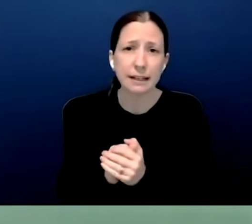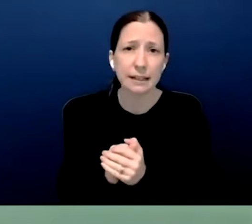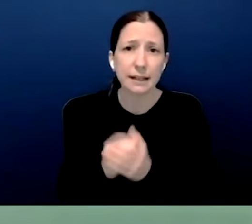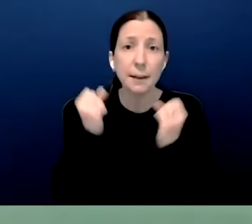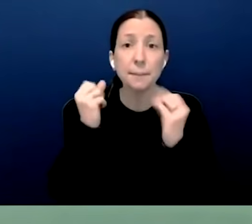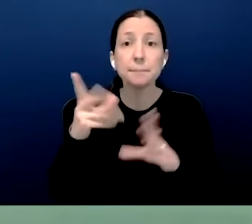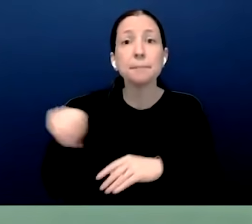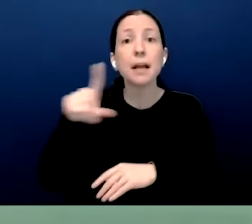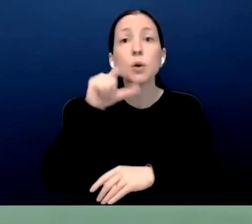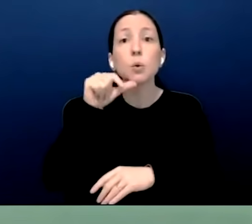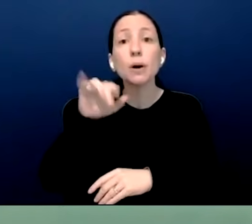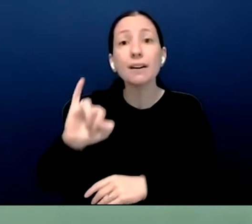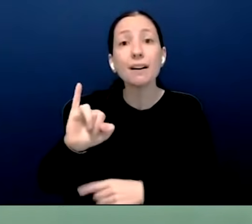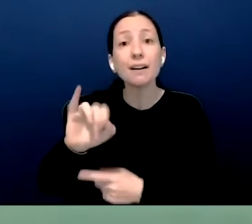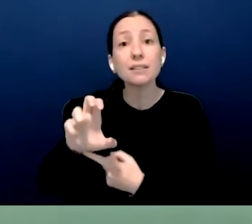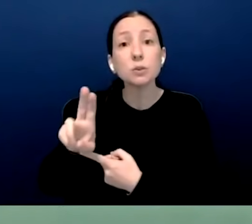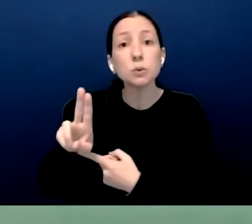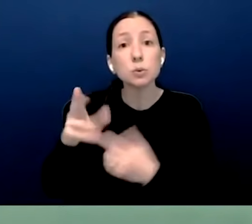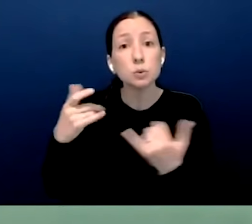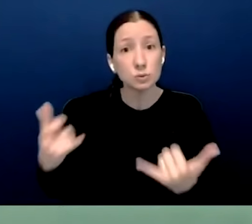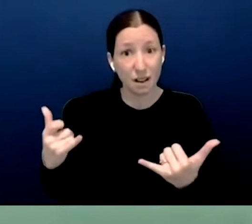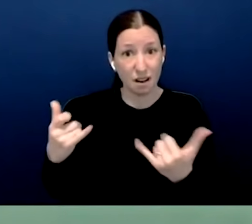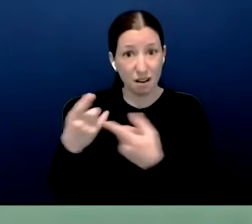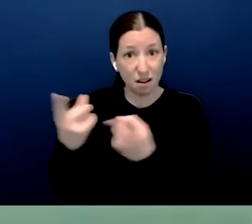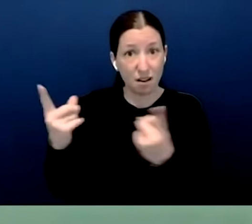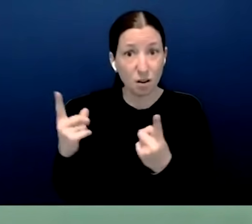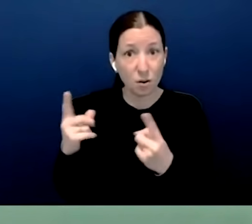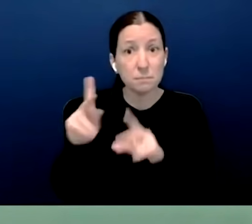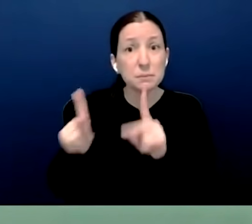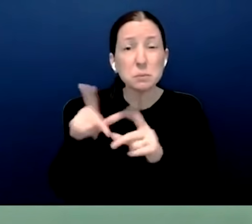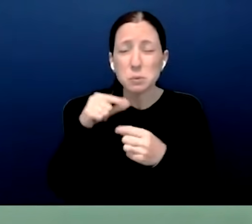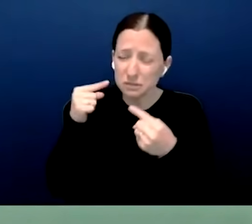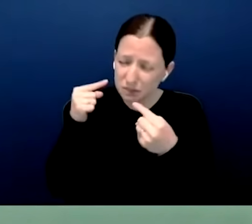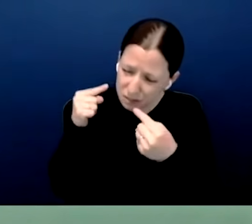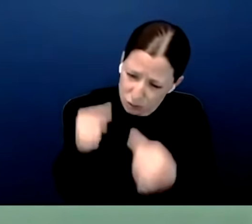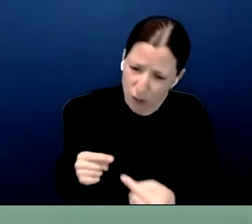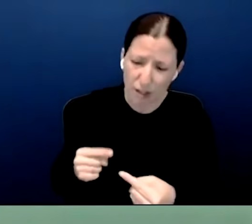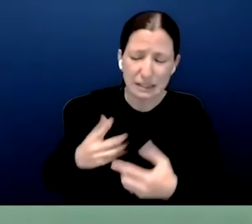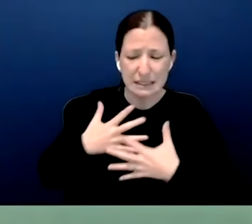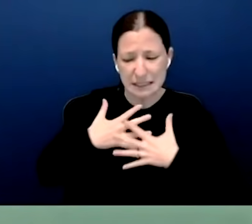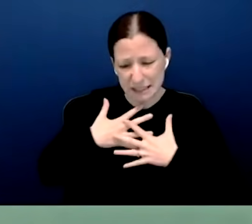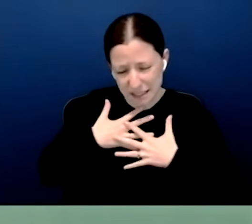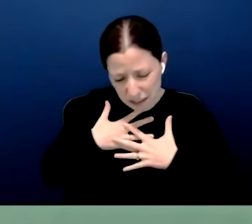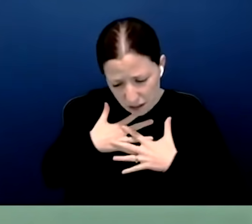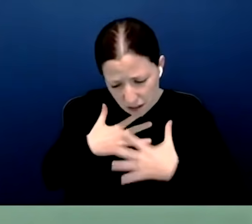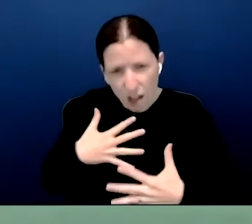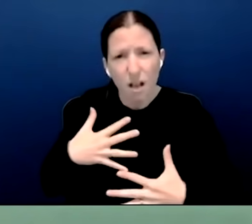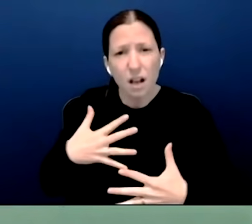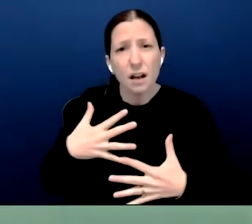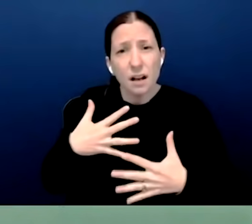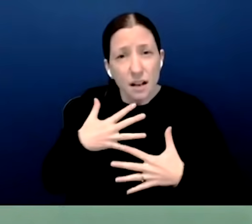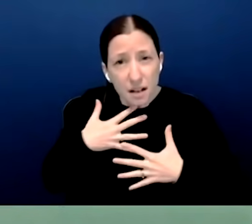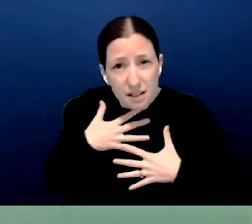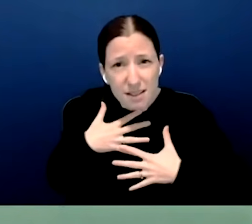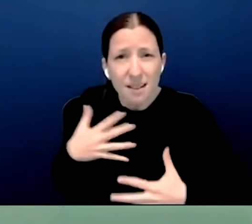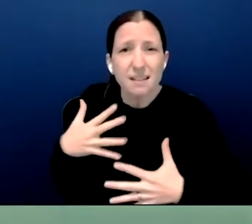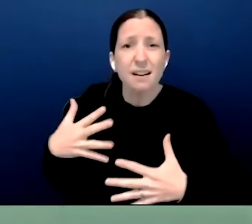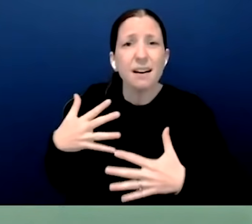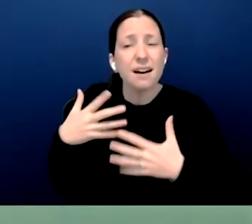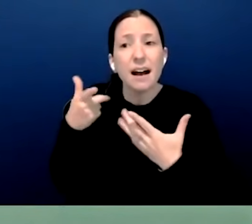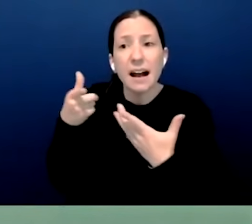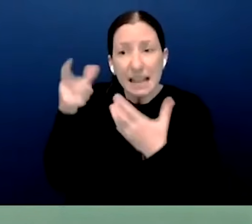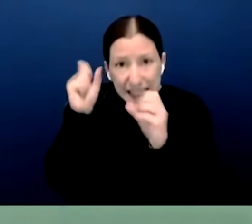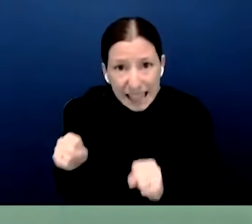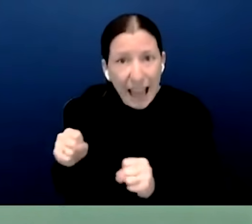in BC, in our hospitals, people struggling to breathe, are preventable by